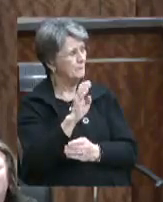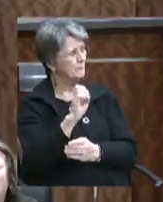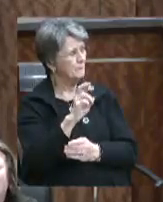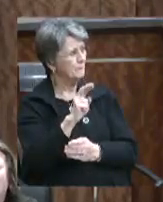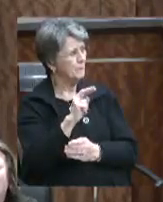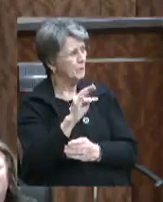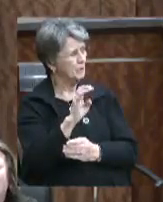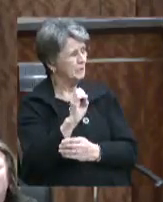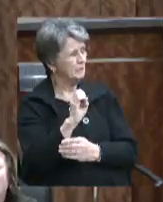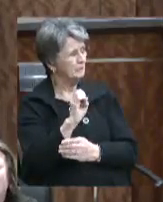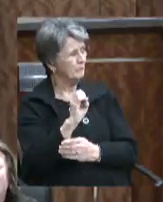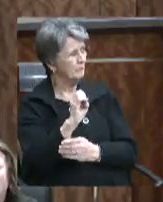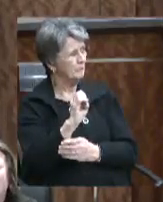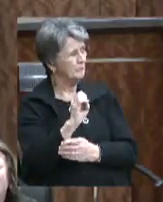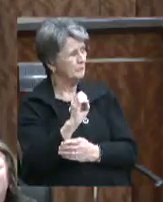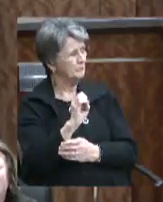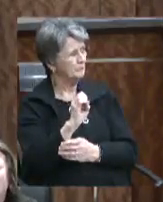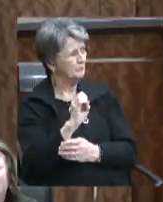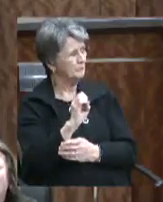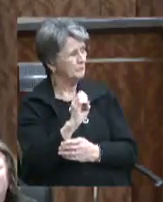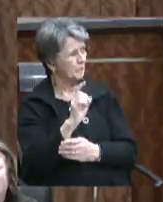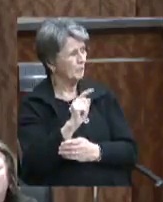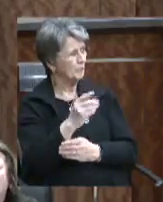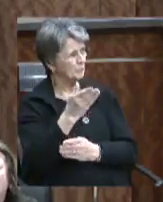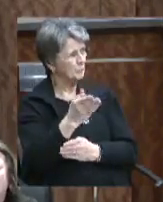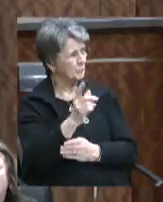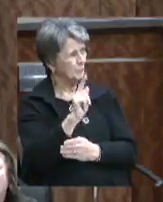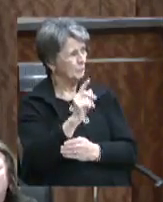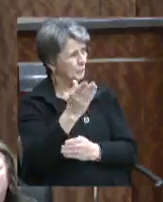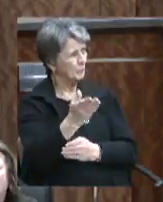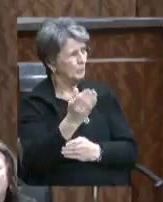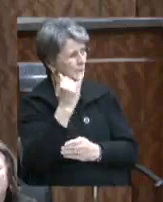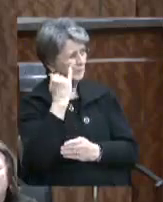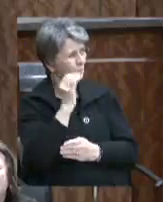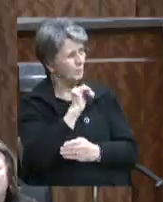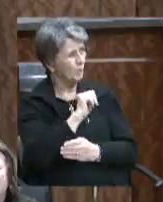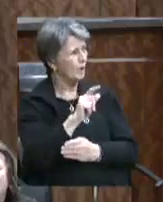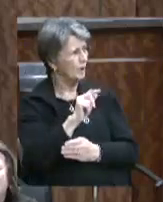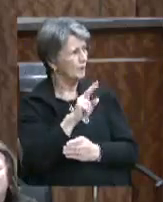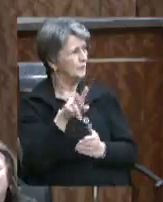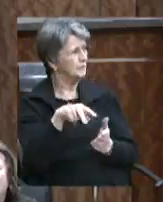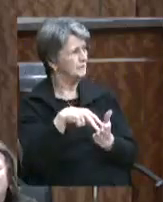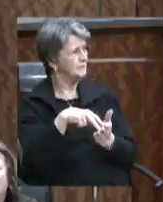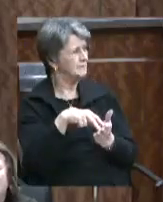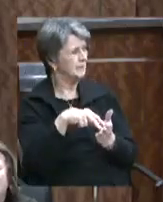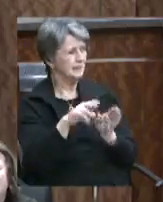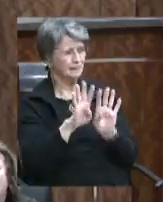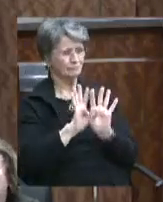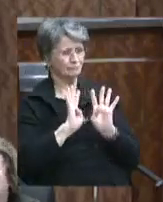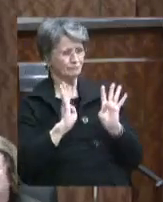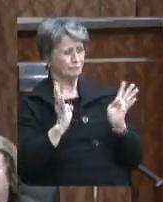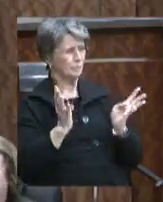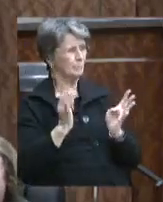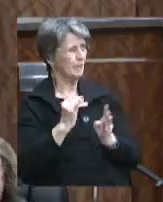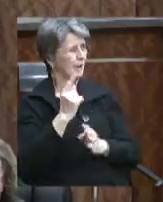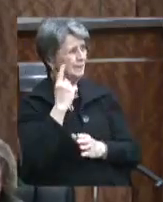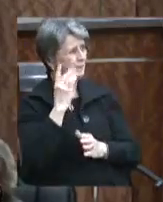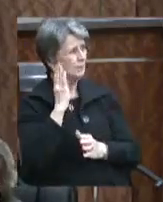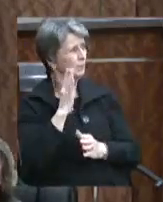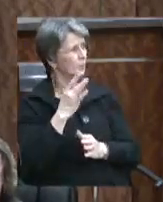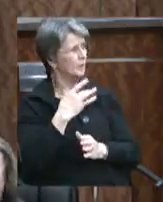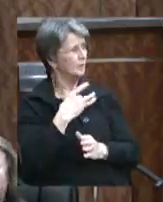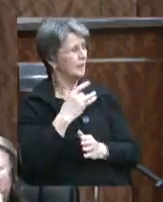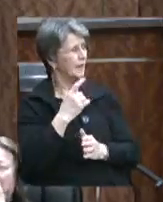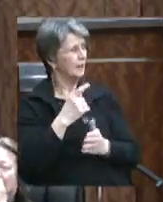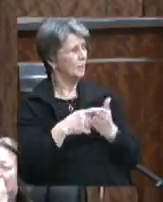Jeannie, there's one for you. And if you'll all stand behind me, I think you'll like what's going